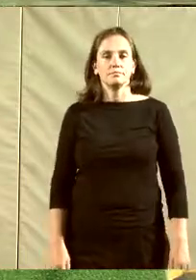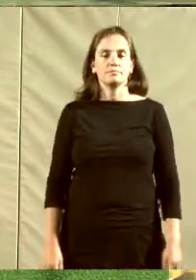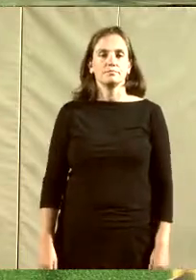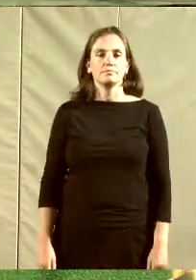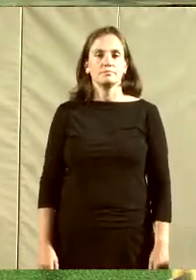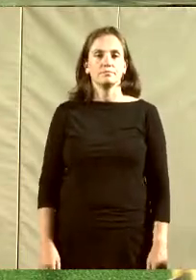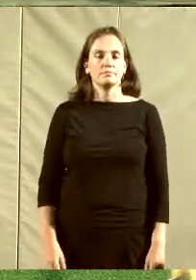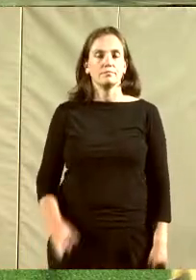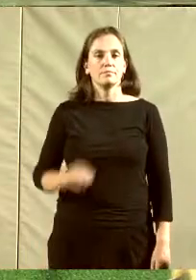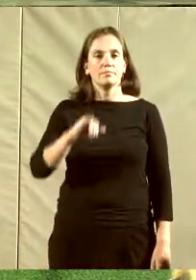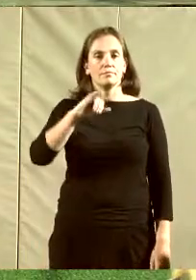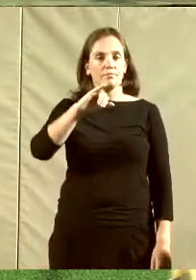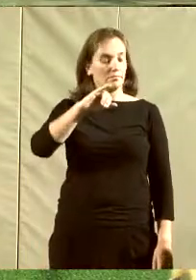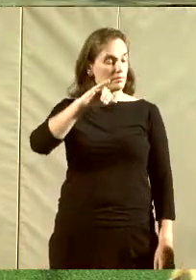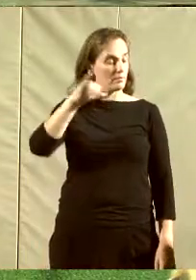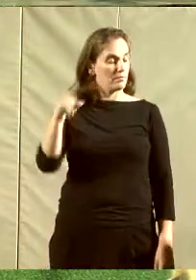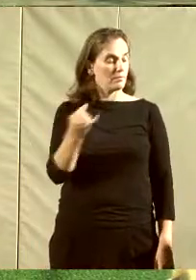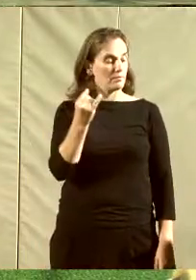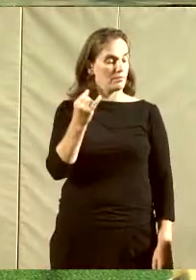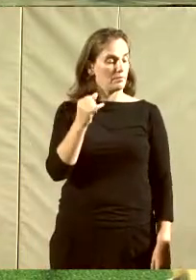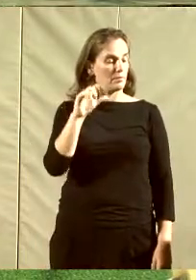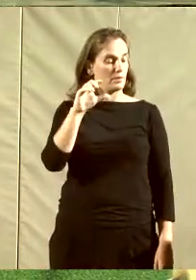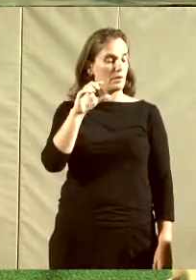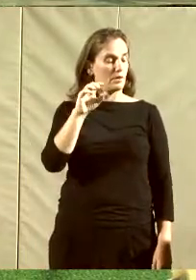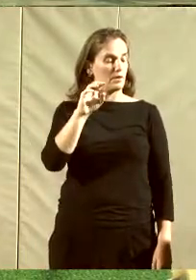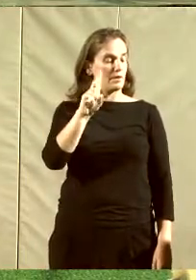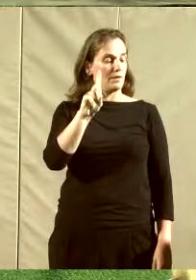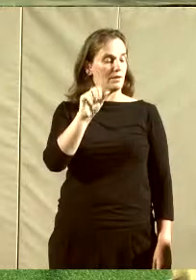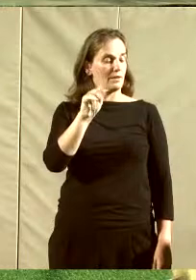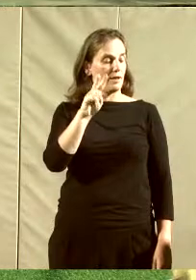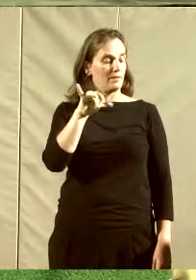Jaden Markel Lopez.